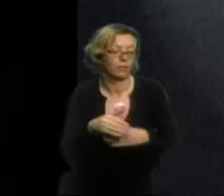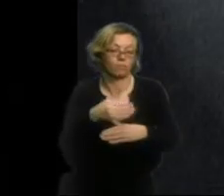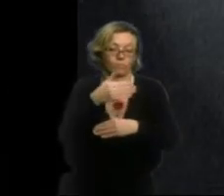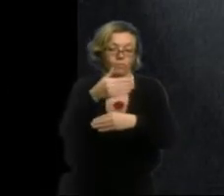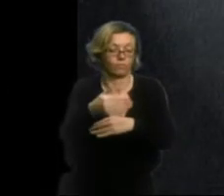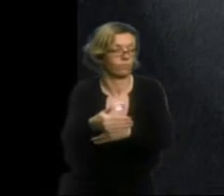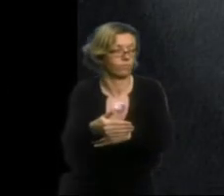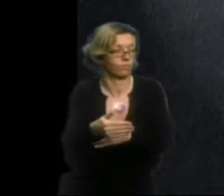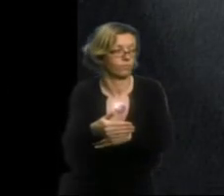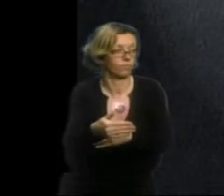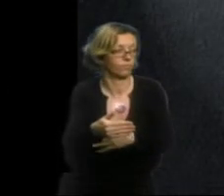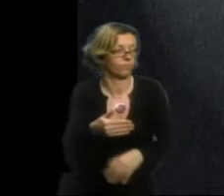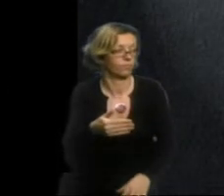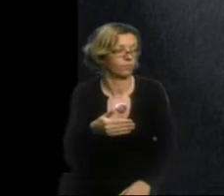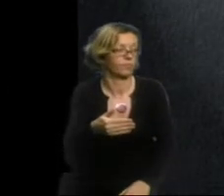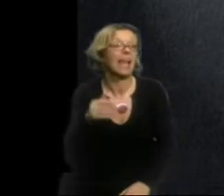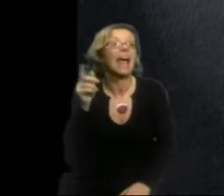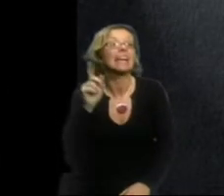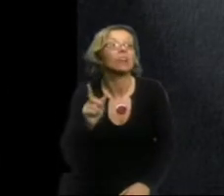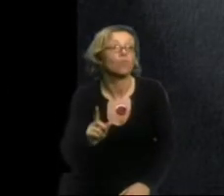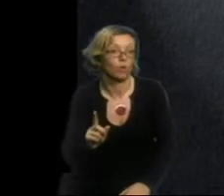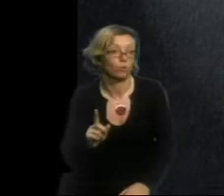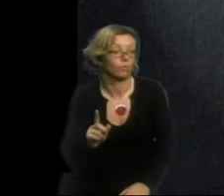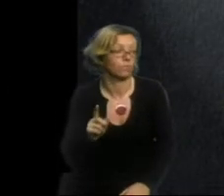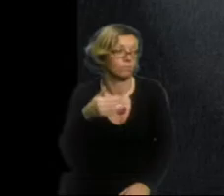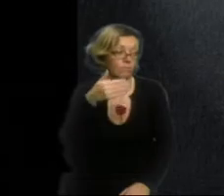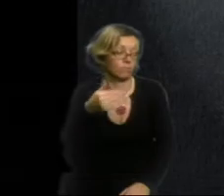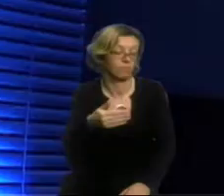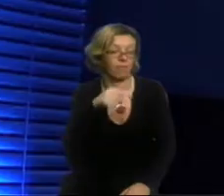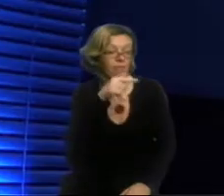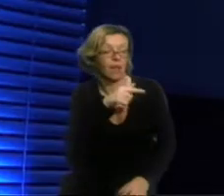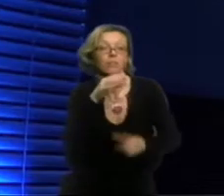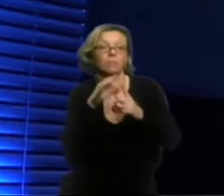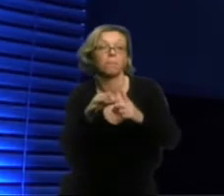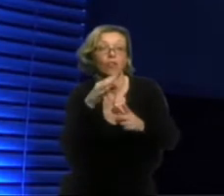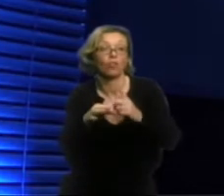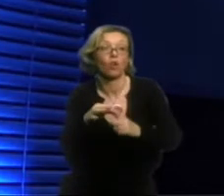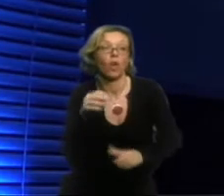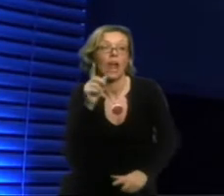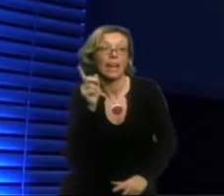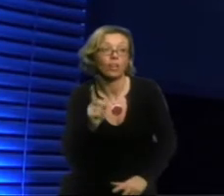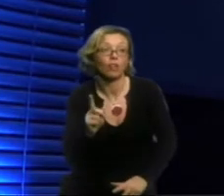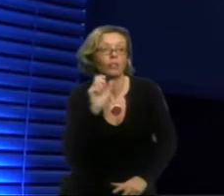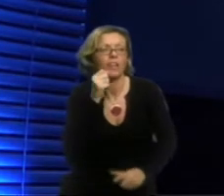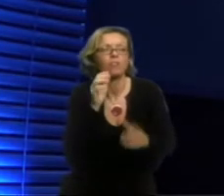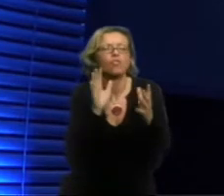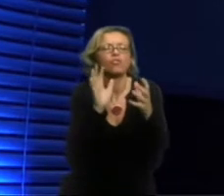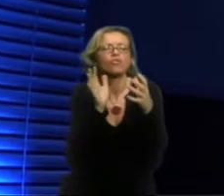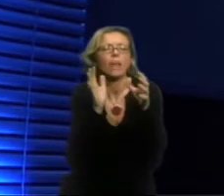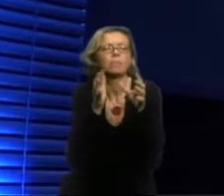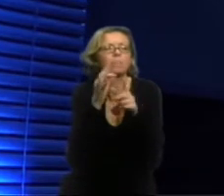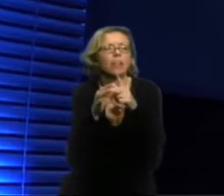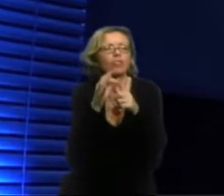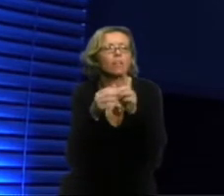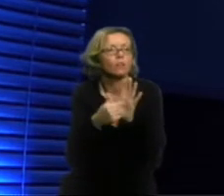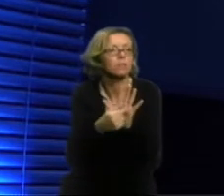put our electrodes, which in this case, we've got special electrodes, which are shaped to give us a display. So now,